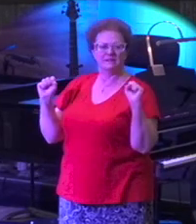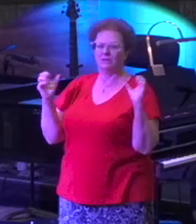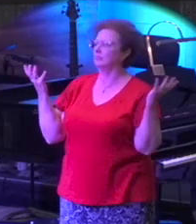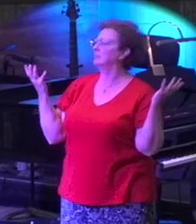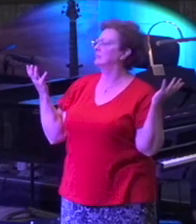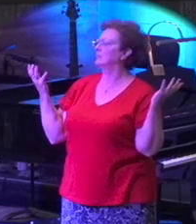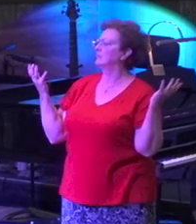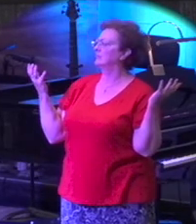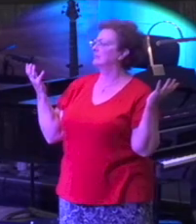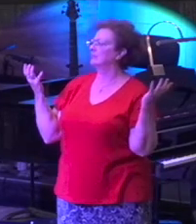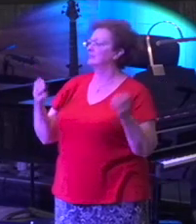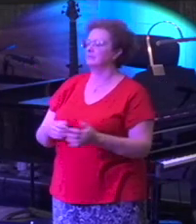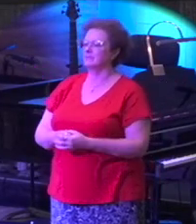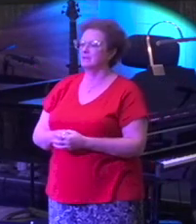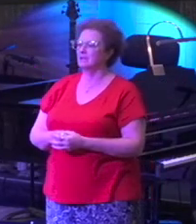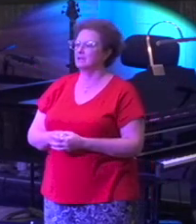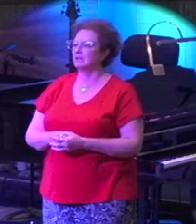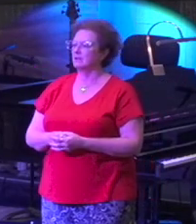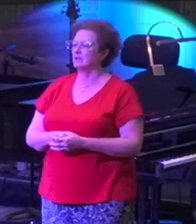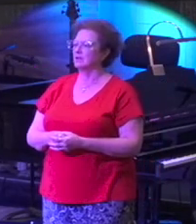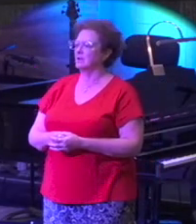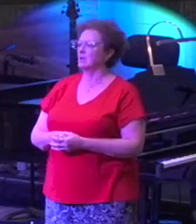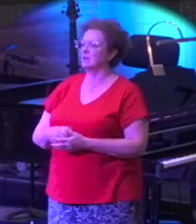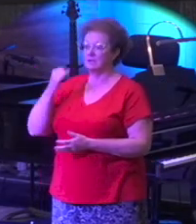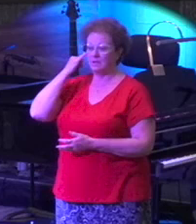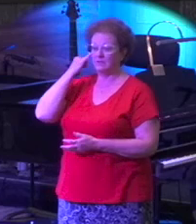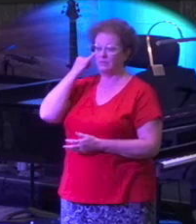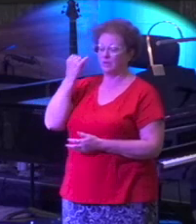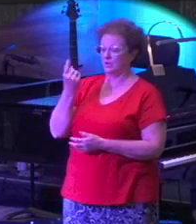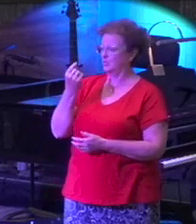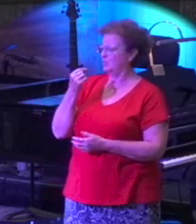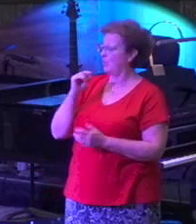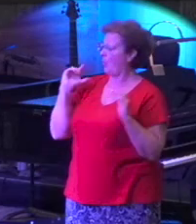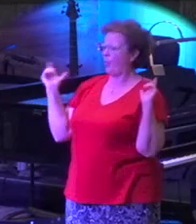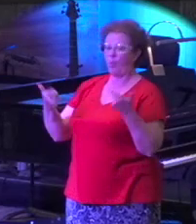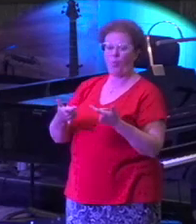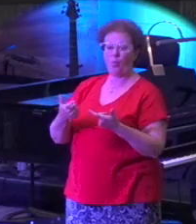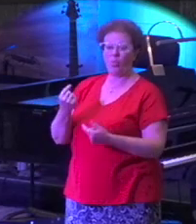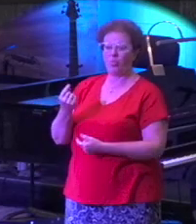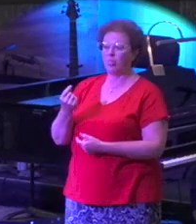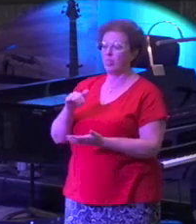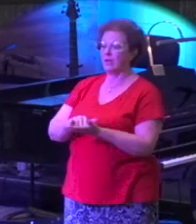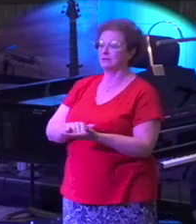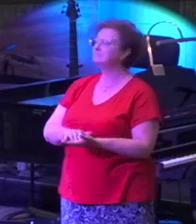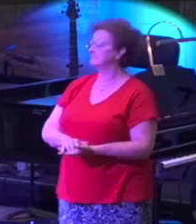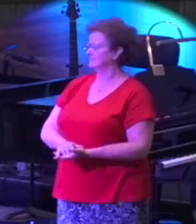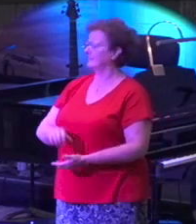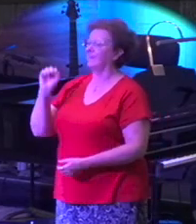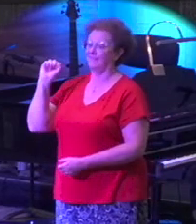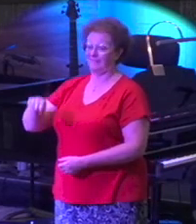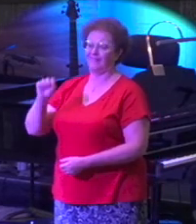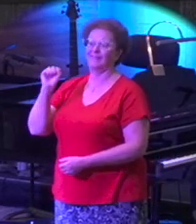they would repent. Sam, what if we got this whole congregation to do that? Do you think that they would do it? Amen. Yeah, see the new guy, he put you on the